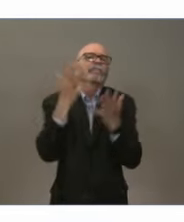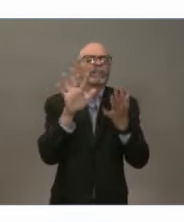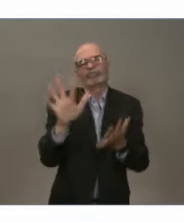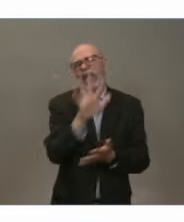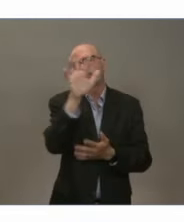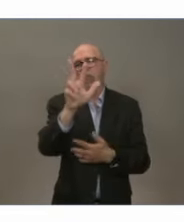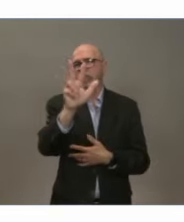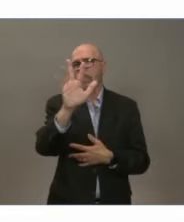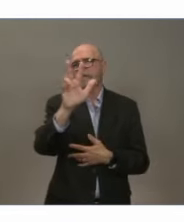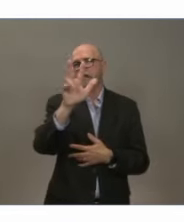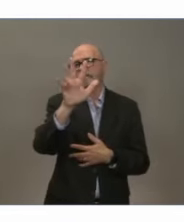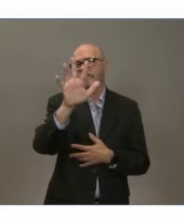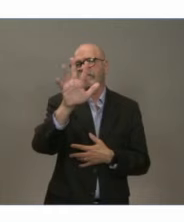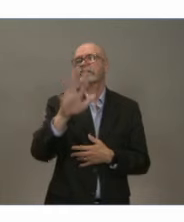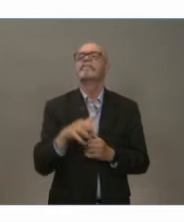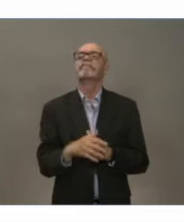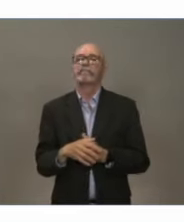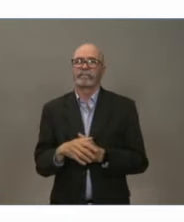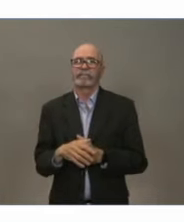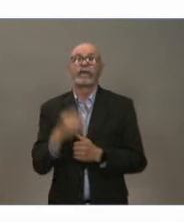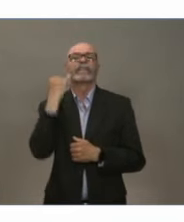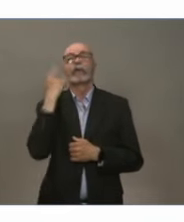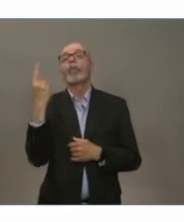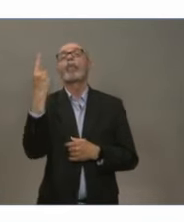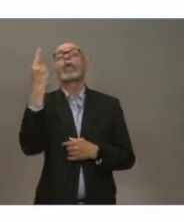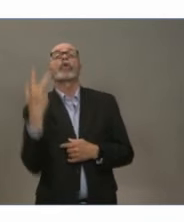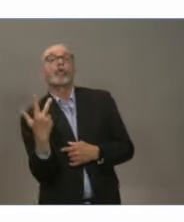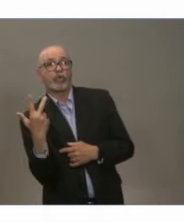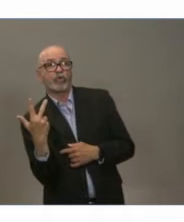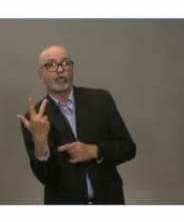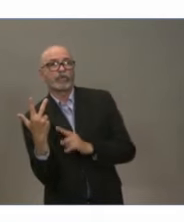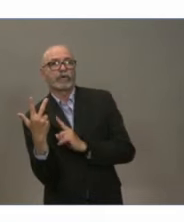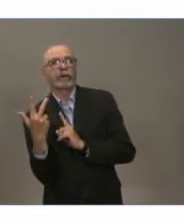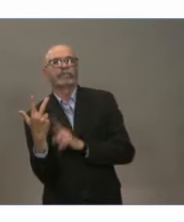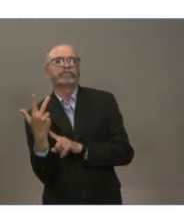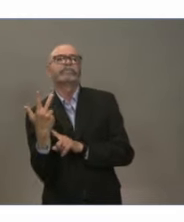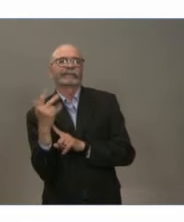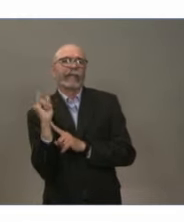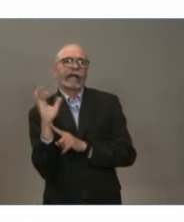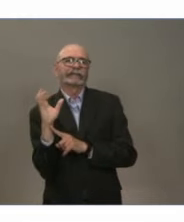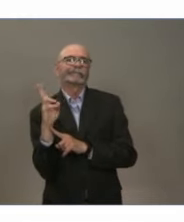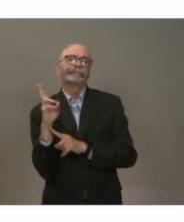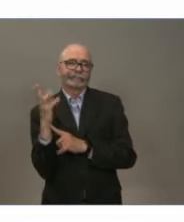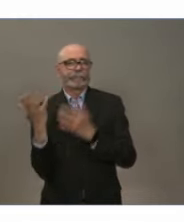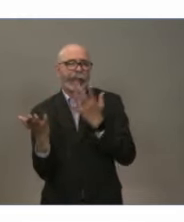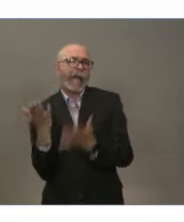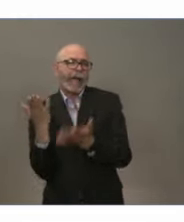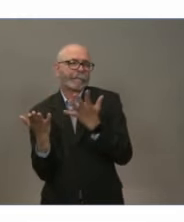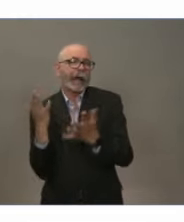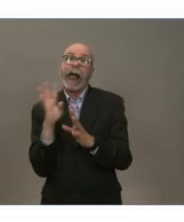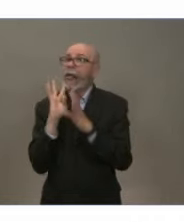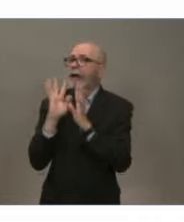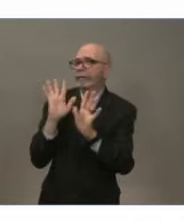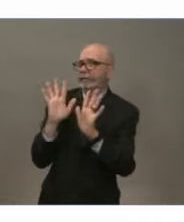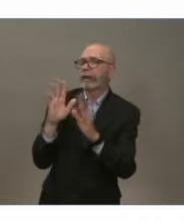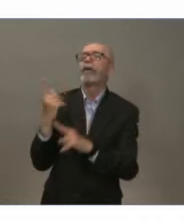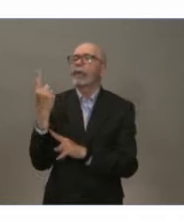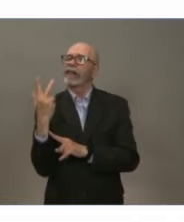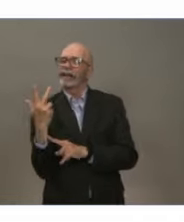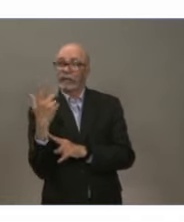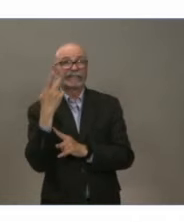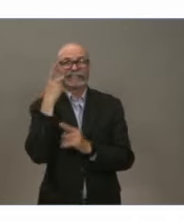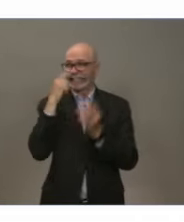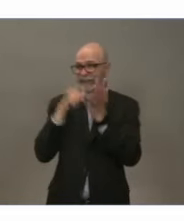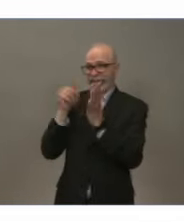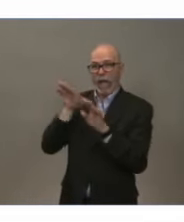those hospitalizations would be people in the ICU. So again, we can see that there's a rise and then a fall, but